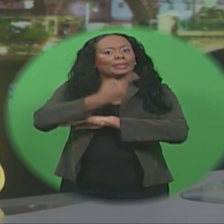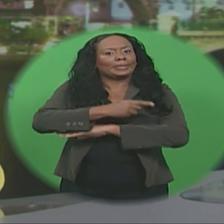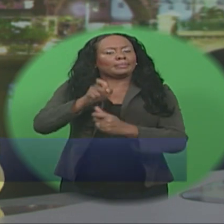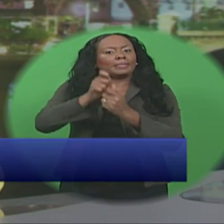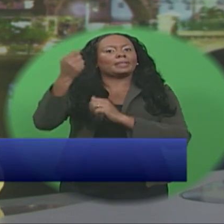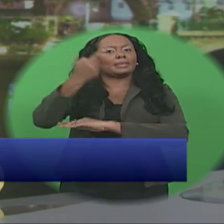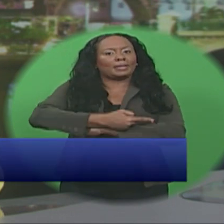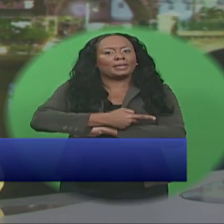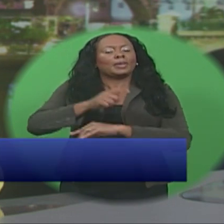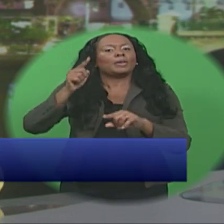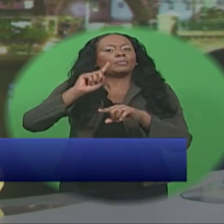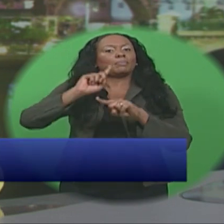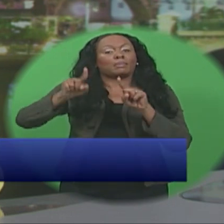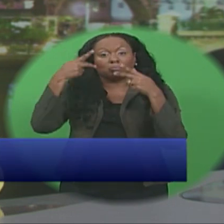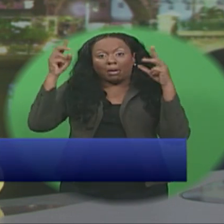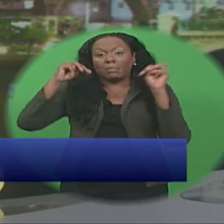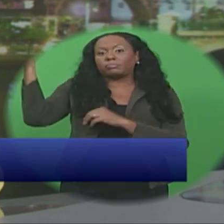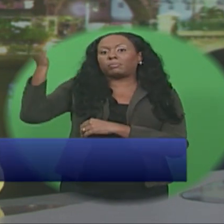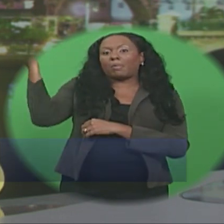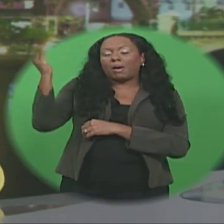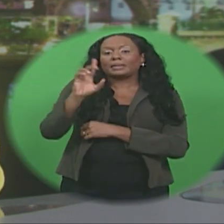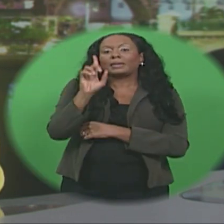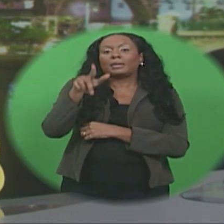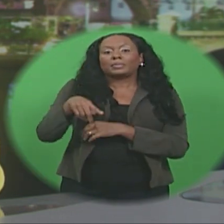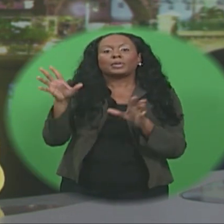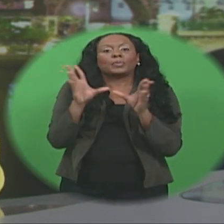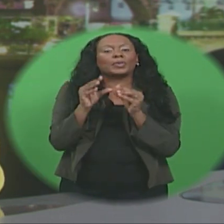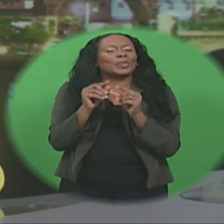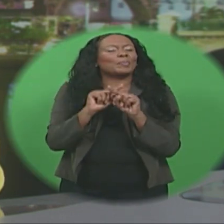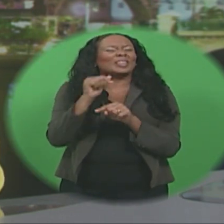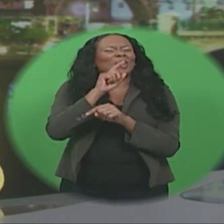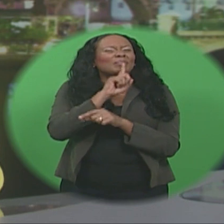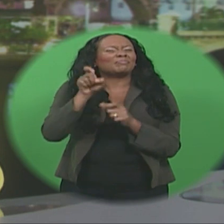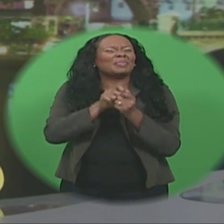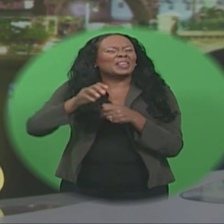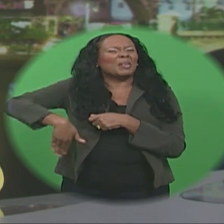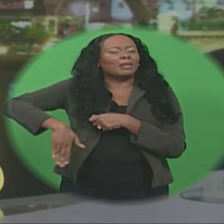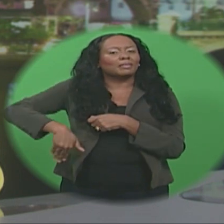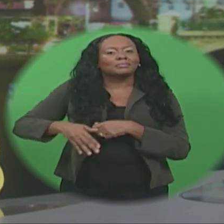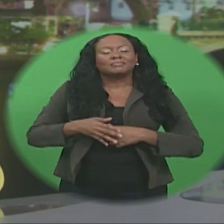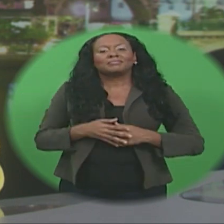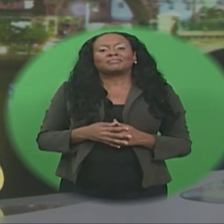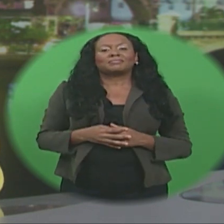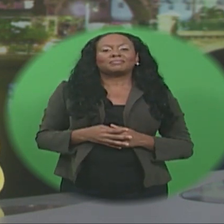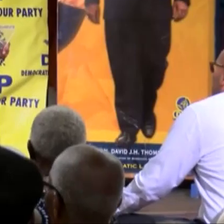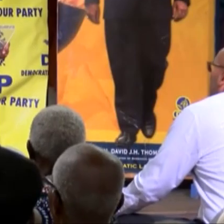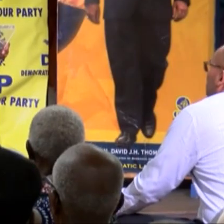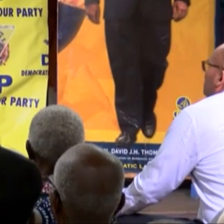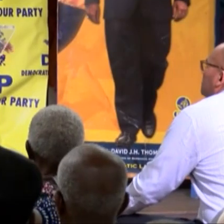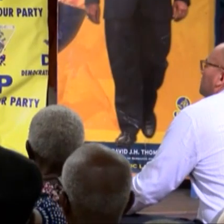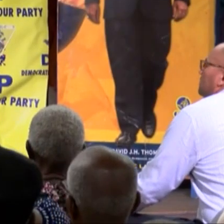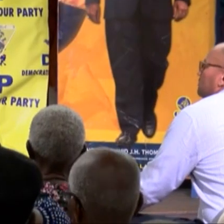joint Democratic Labour Party meeting at the Lawrence Tigay Primary School. Kishmar Singis reports. Very